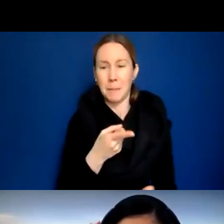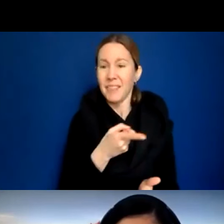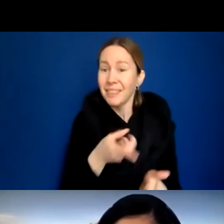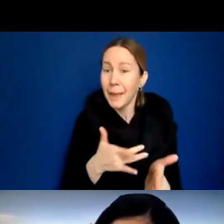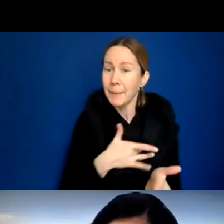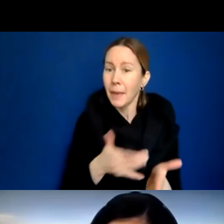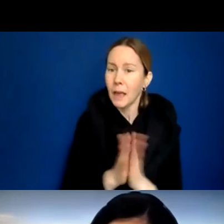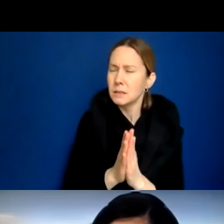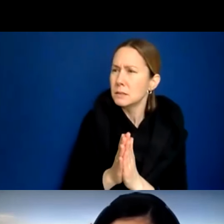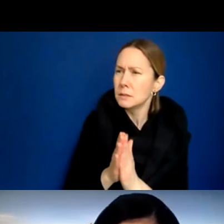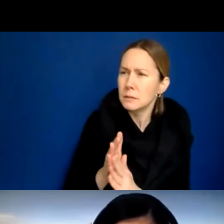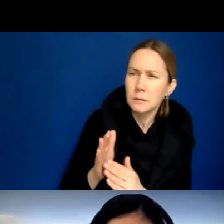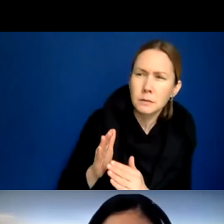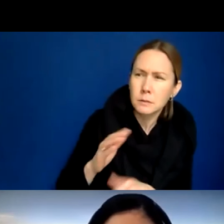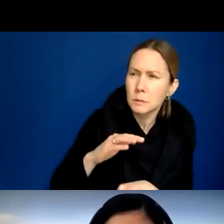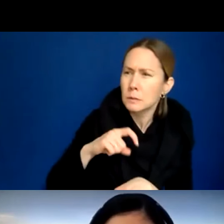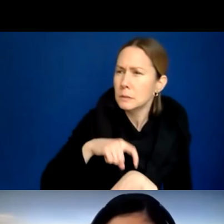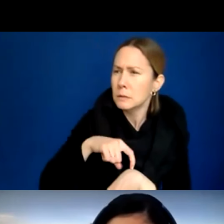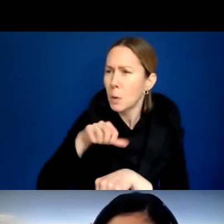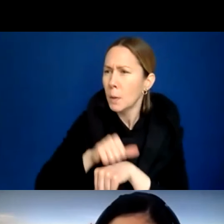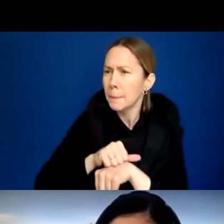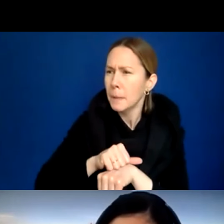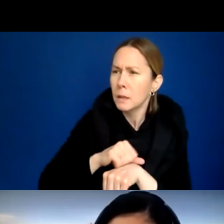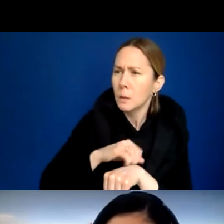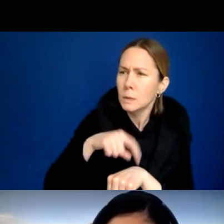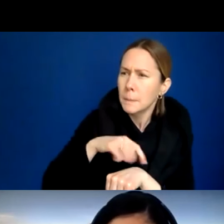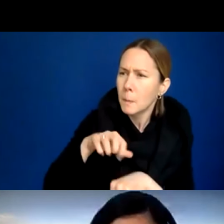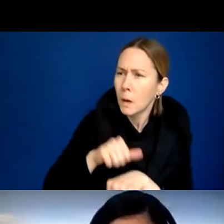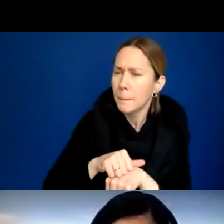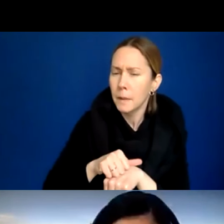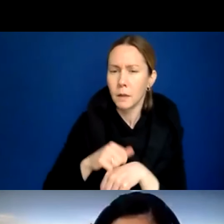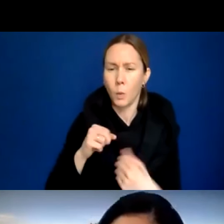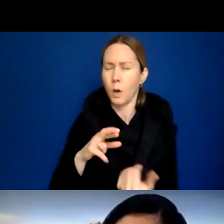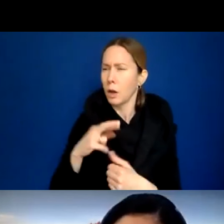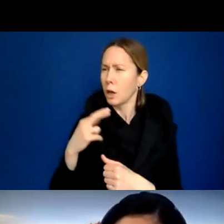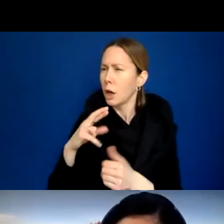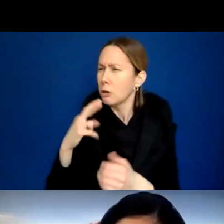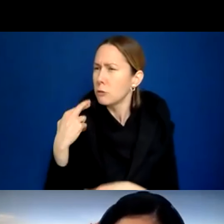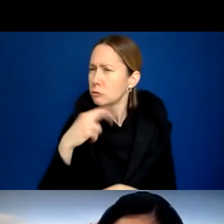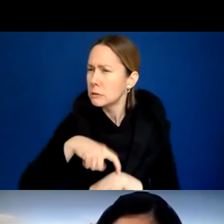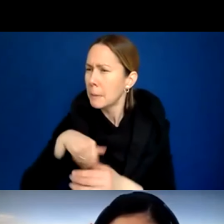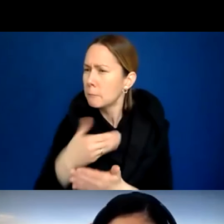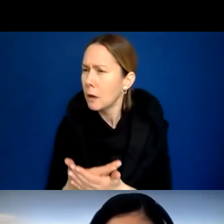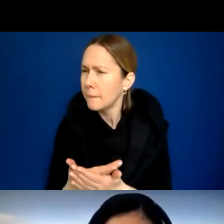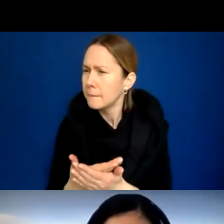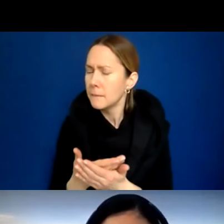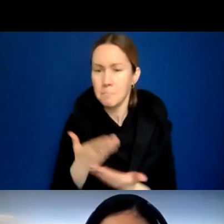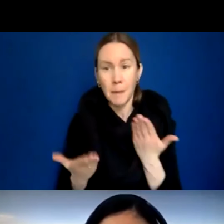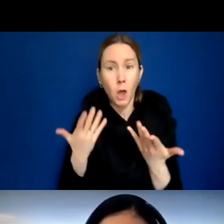at what time are we going to the restaurant? Maybe you just told them 5 minutes ago, but they keep asking because they don't remember that they just asked you.